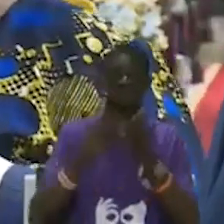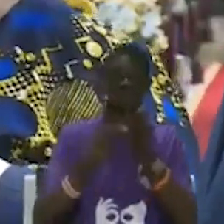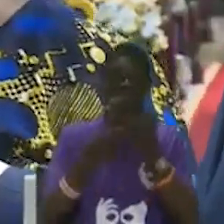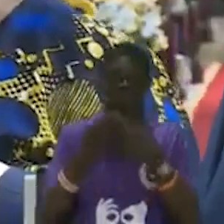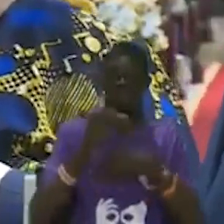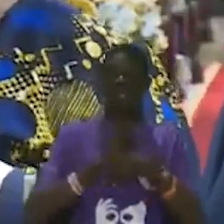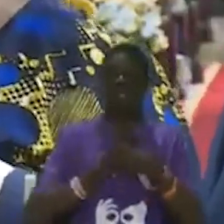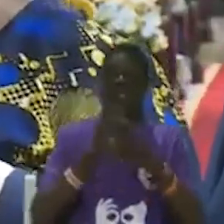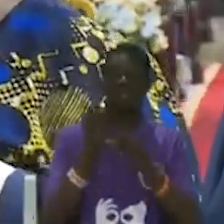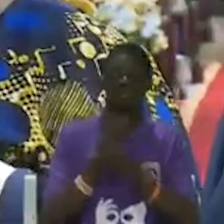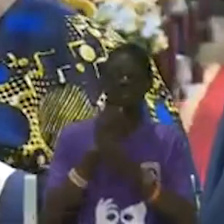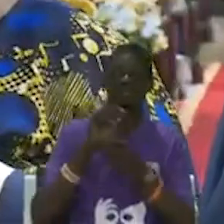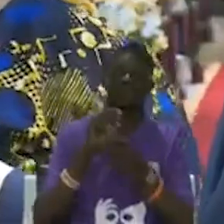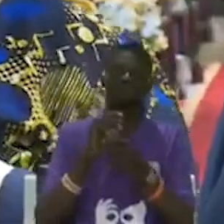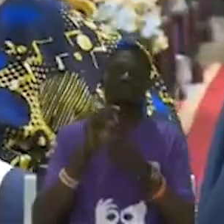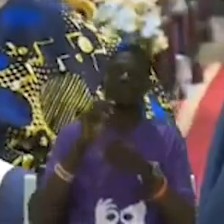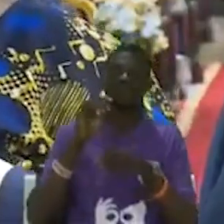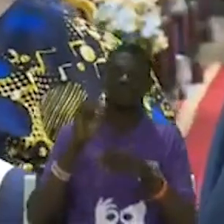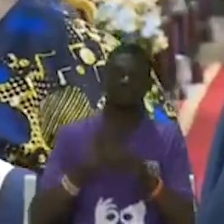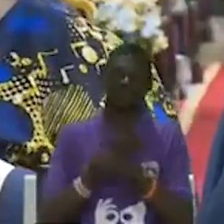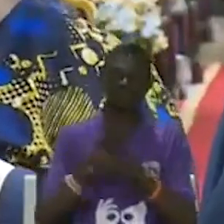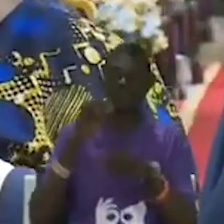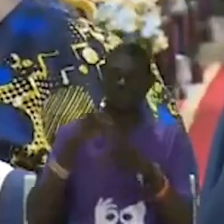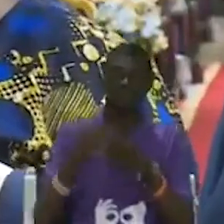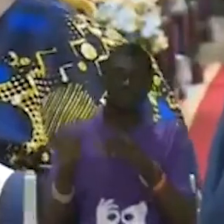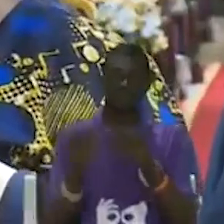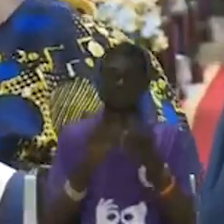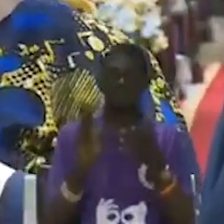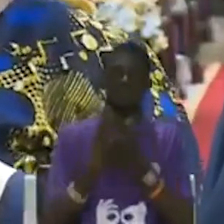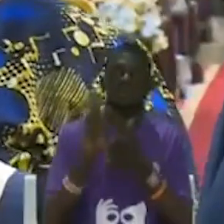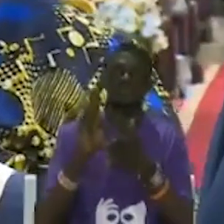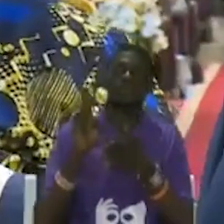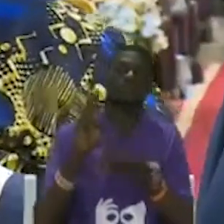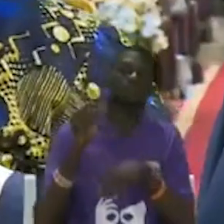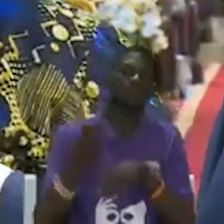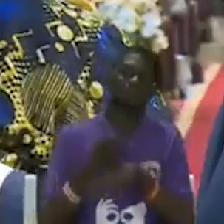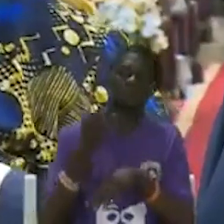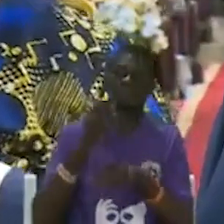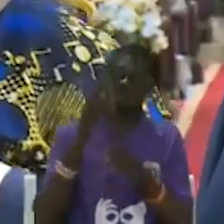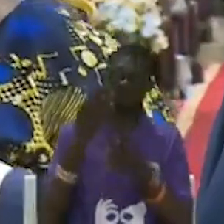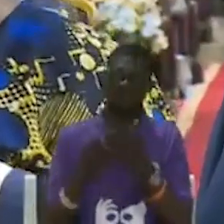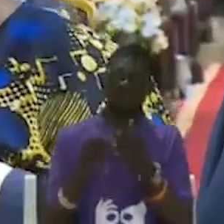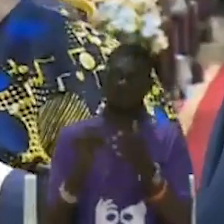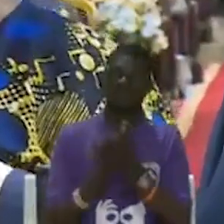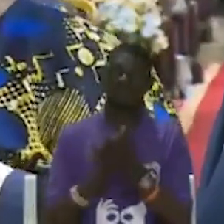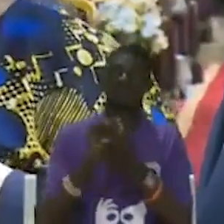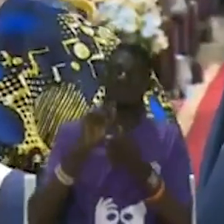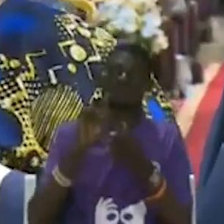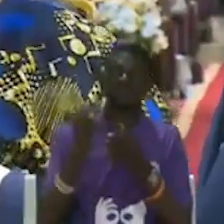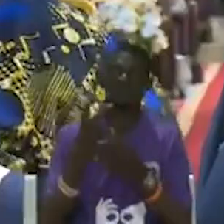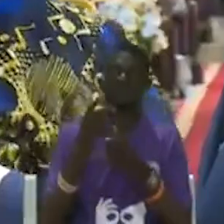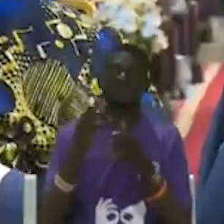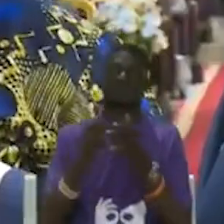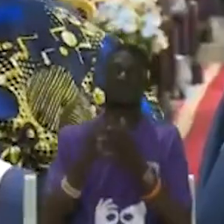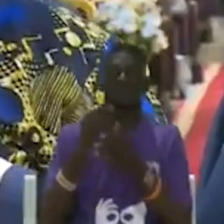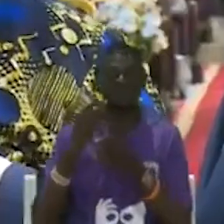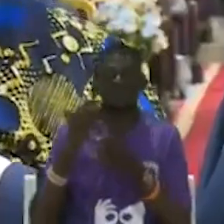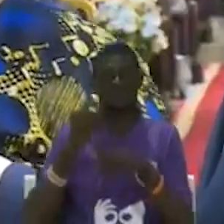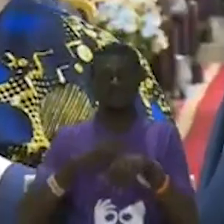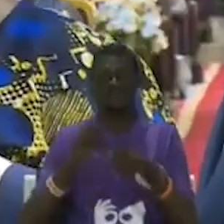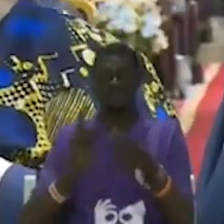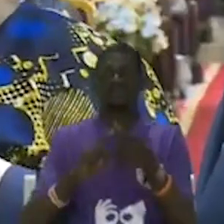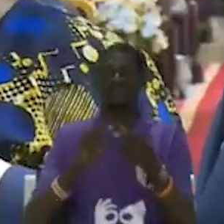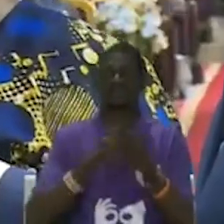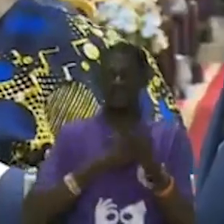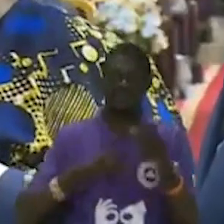I resumed duty in the same institution. I just concluded my second session there. The Lord